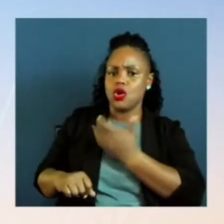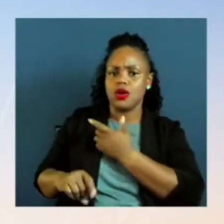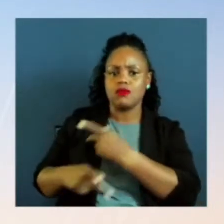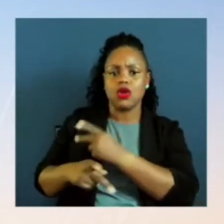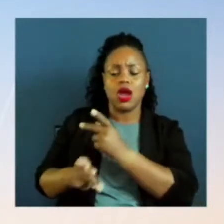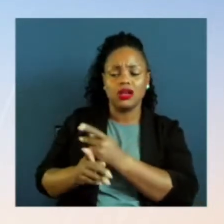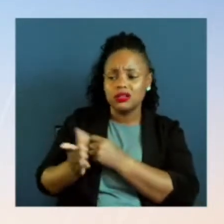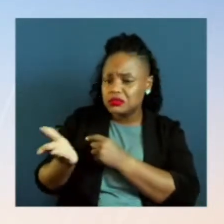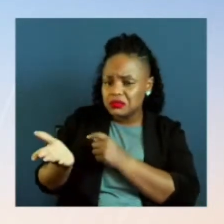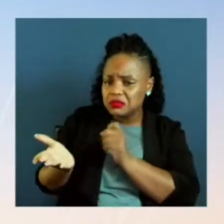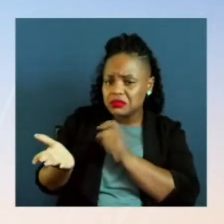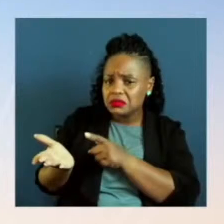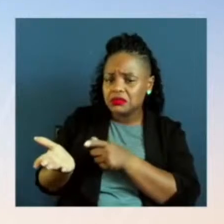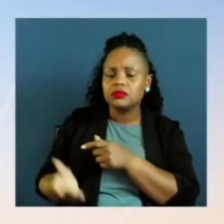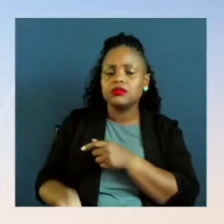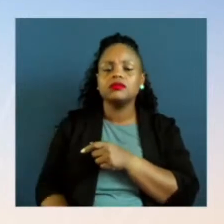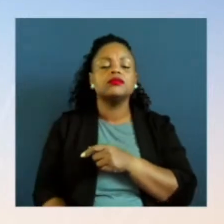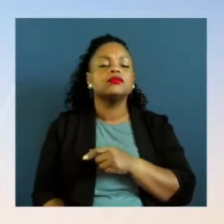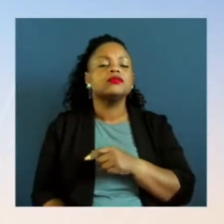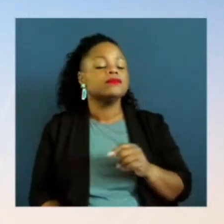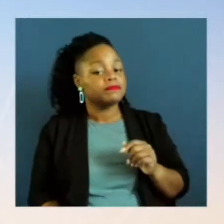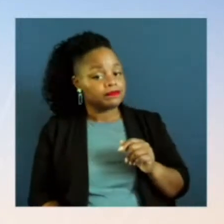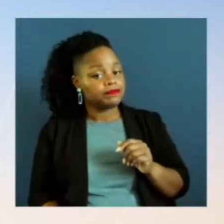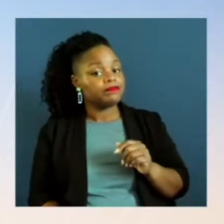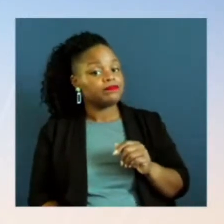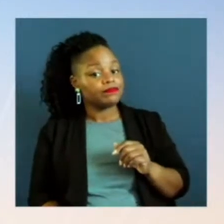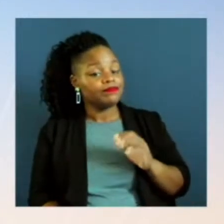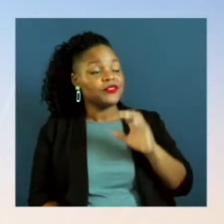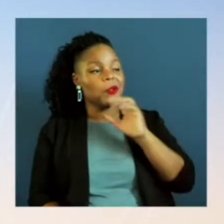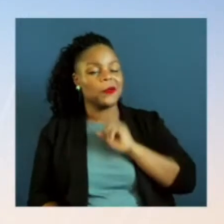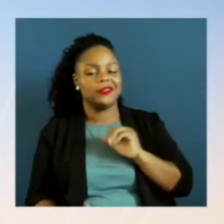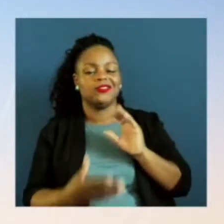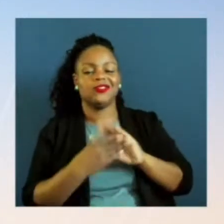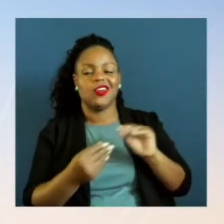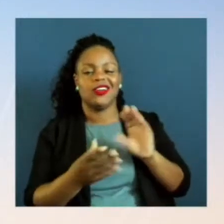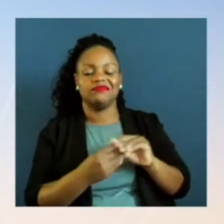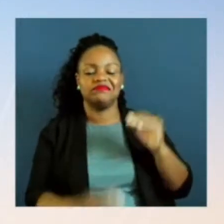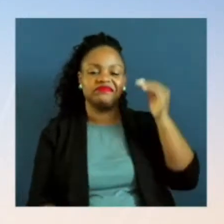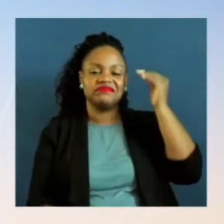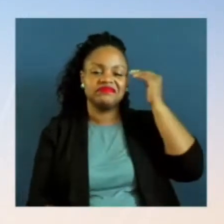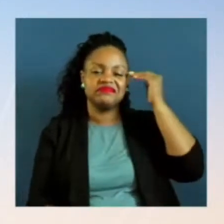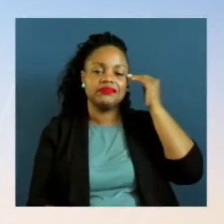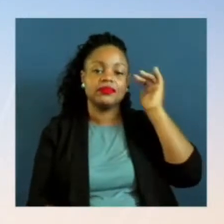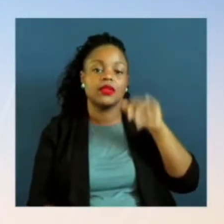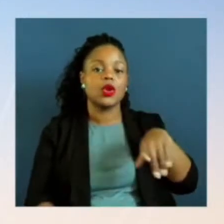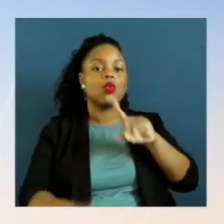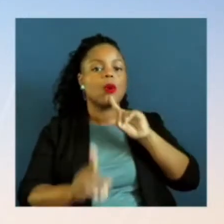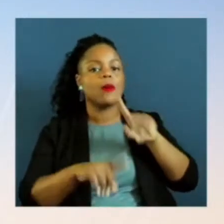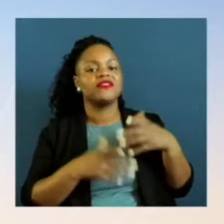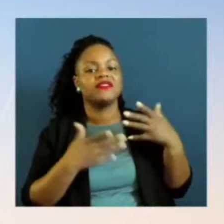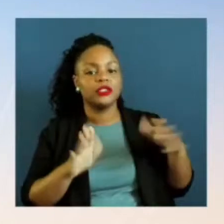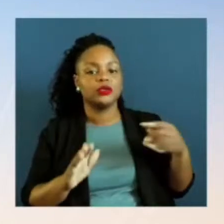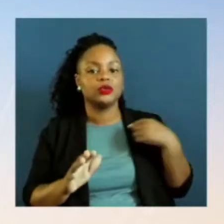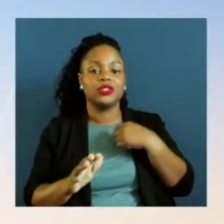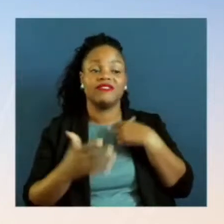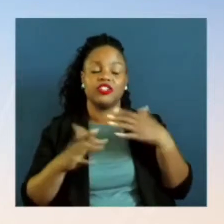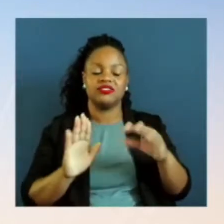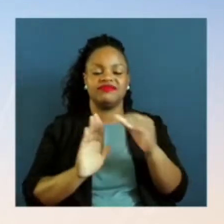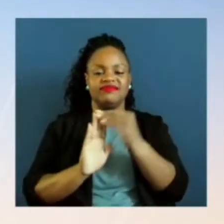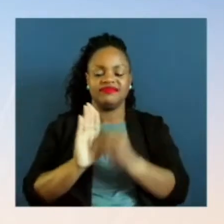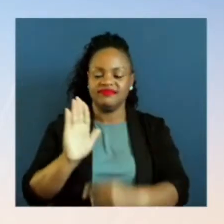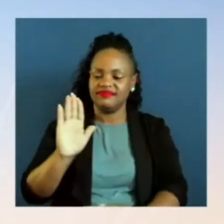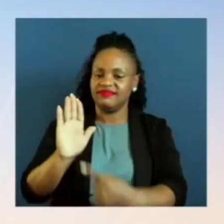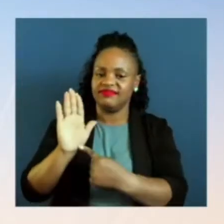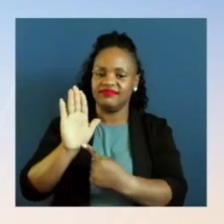an old story that's been reported, and I think we've continuously noted that there isn't substantiation for